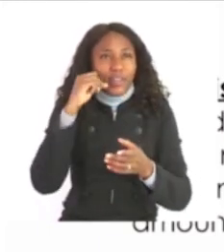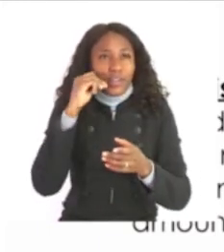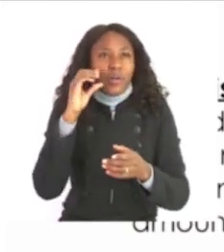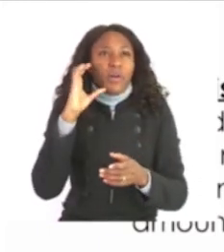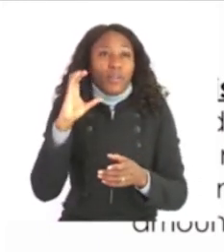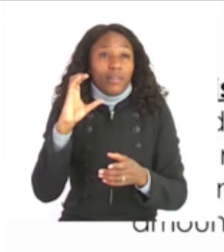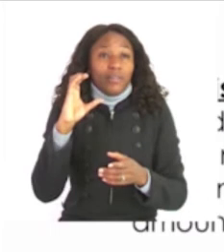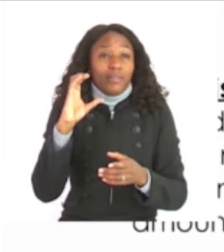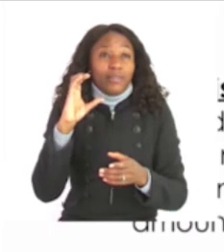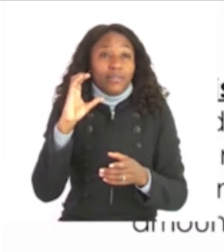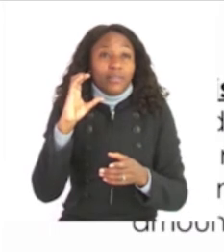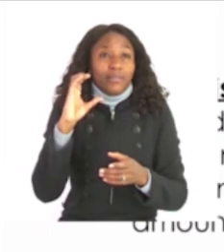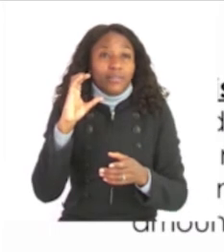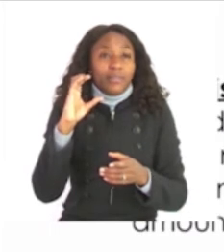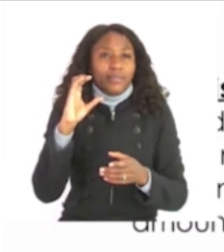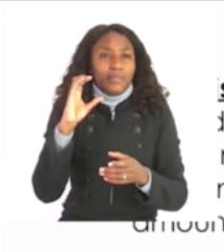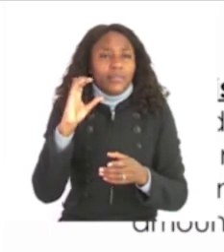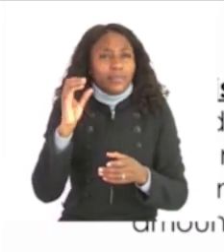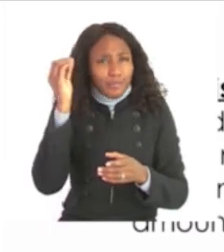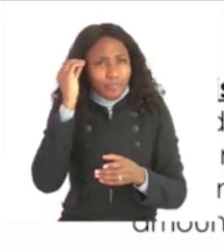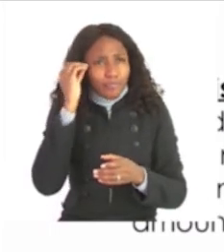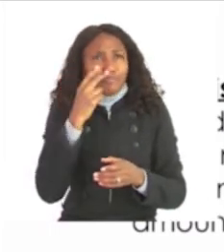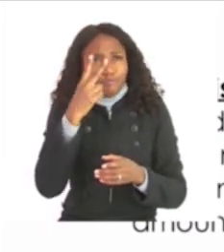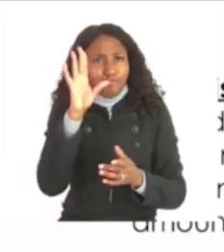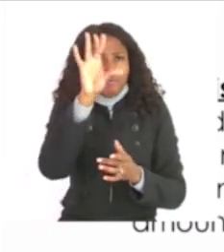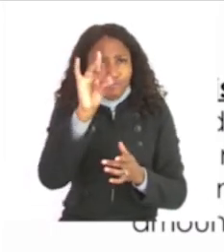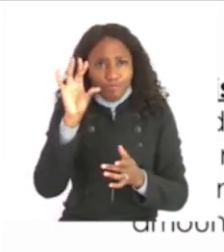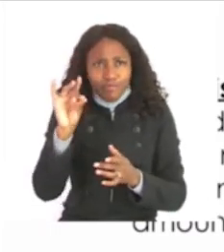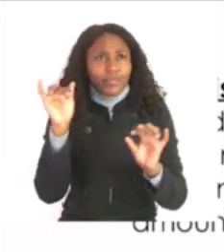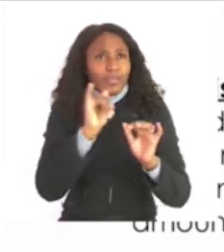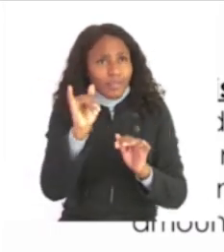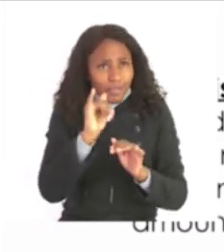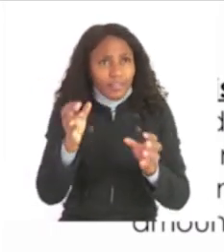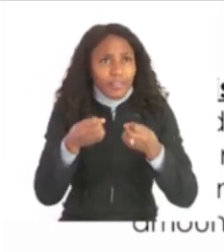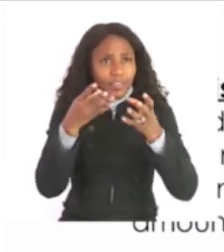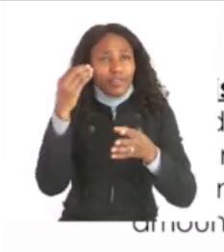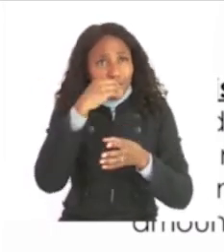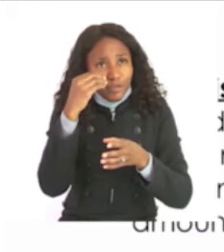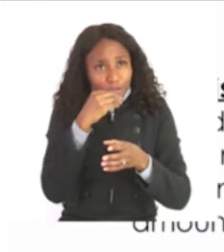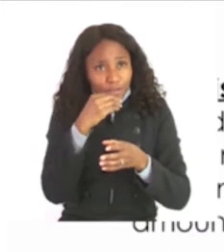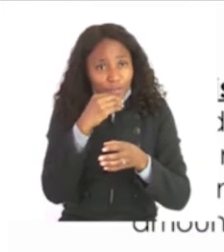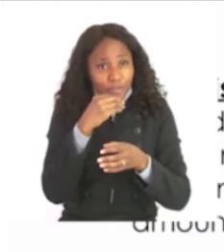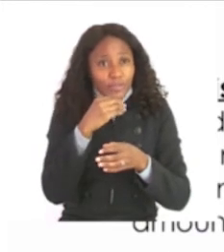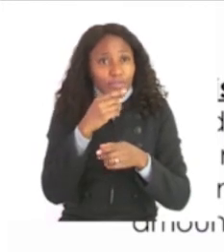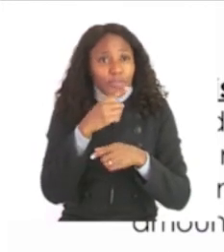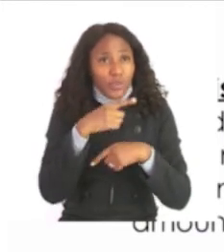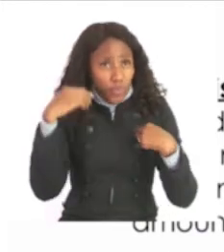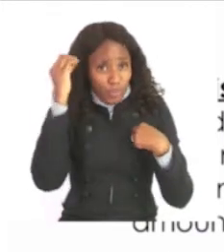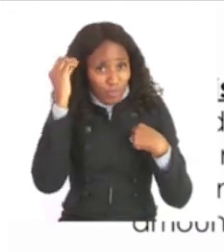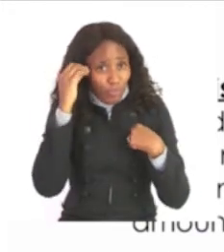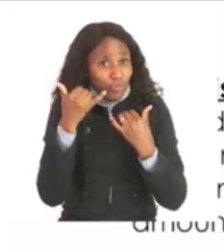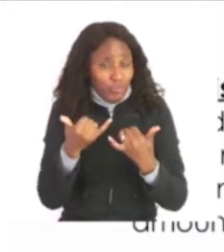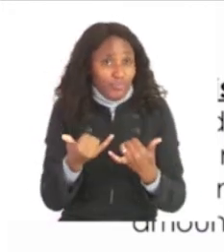carbohydrates. So I'm sure that you are able to identify all those food sources because we know them, they are familiar to